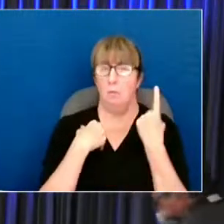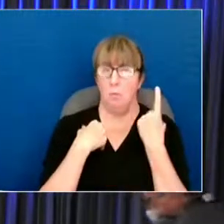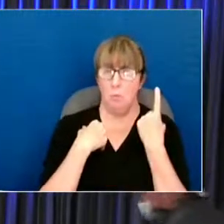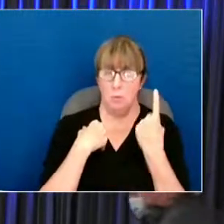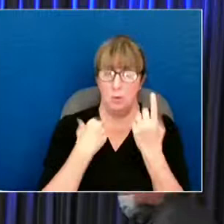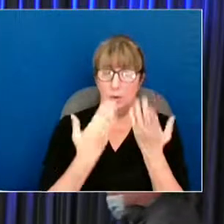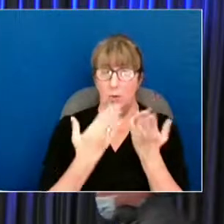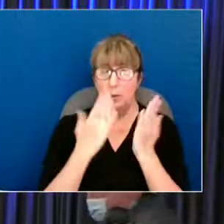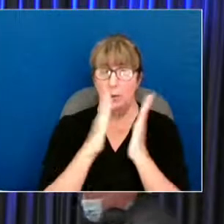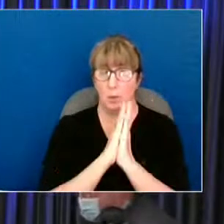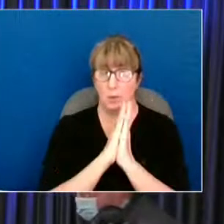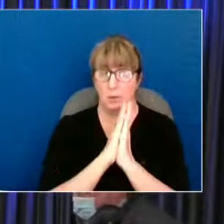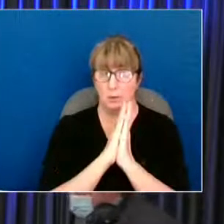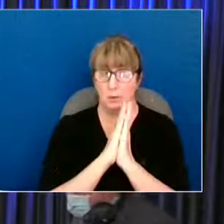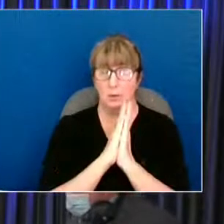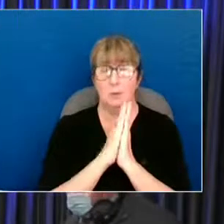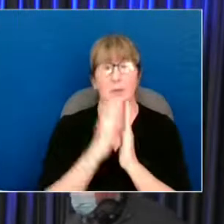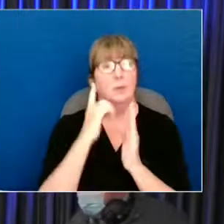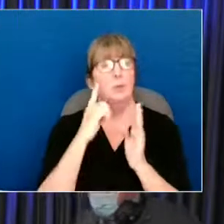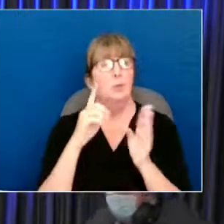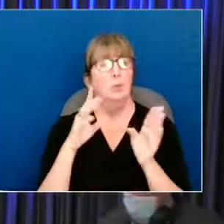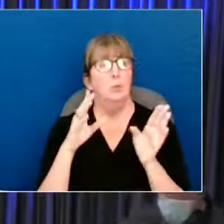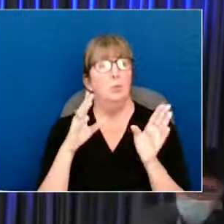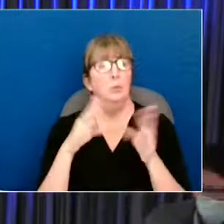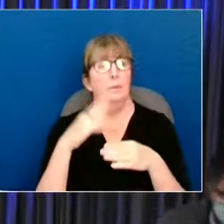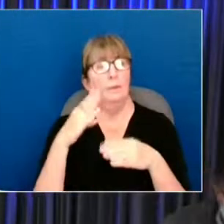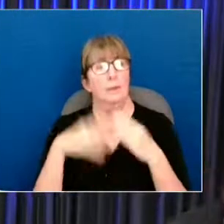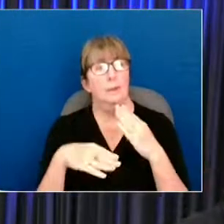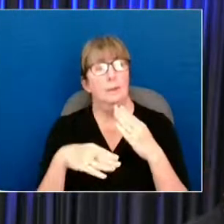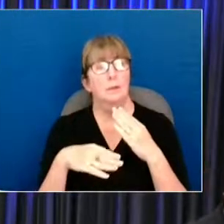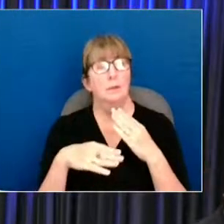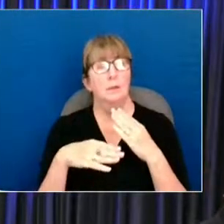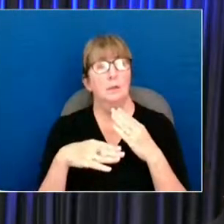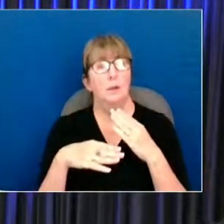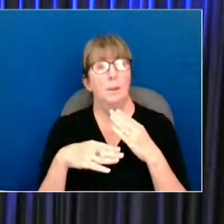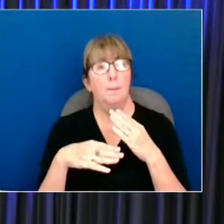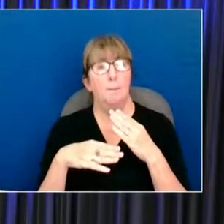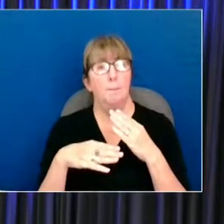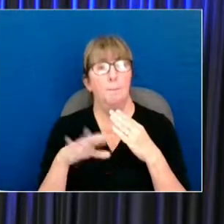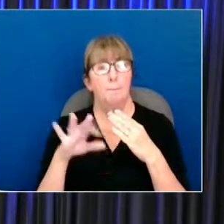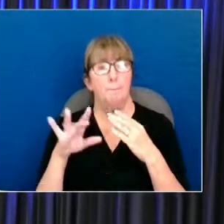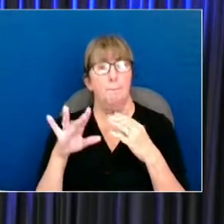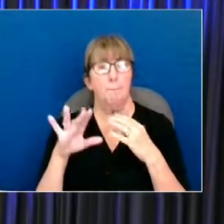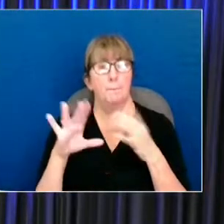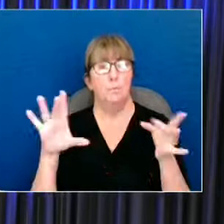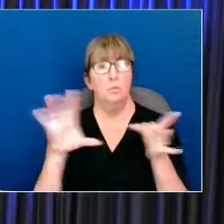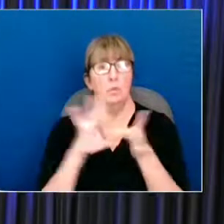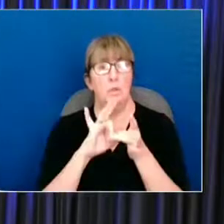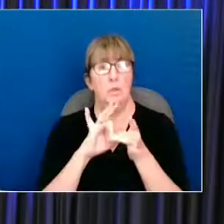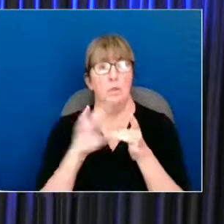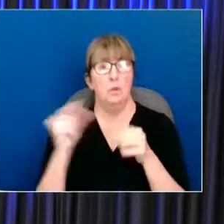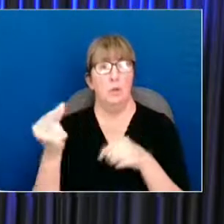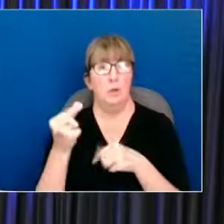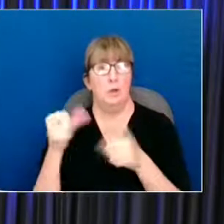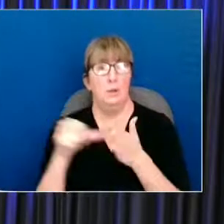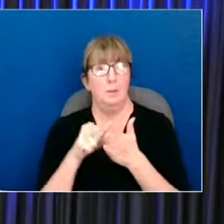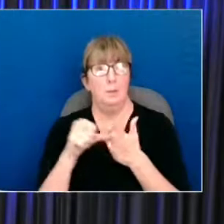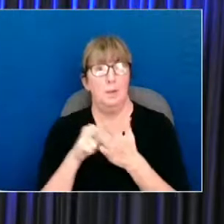request to close the loop would be to link the Granicus page to one of the